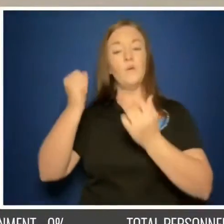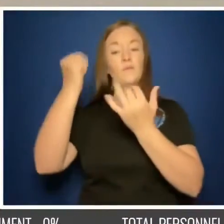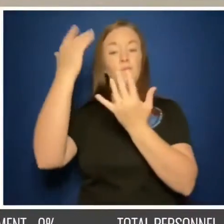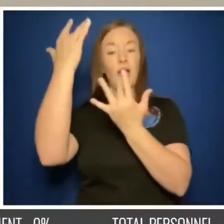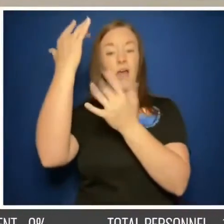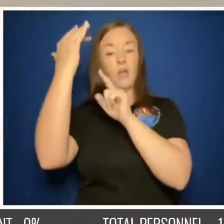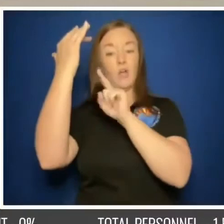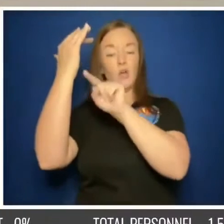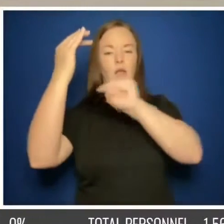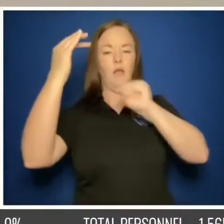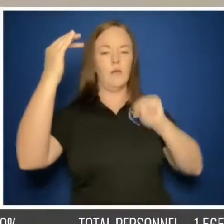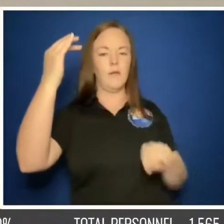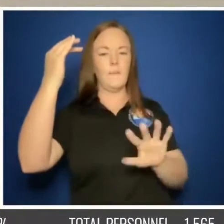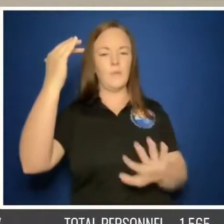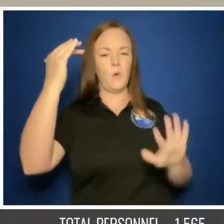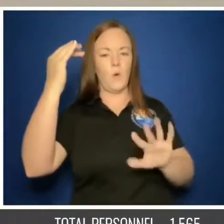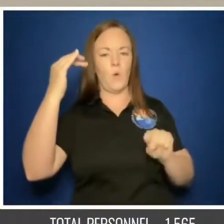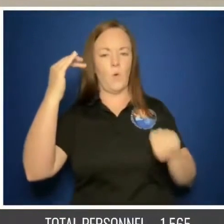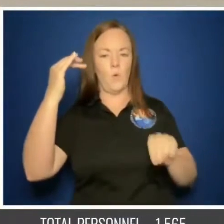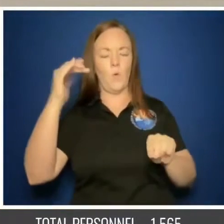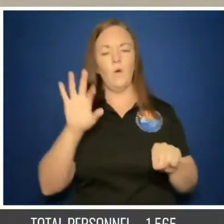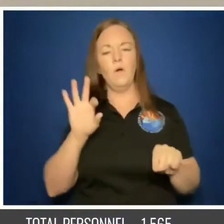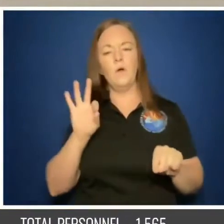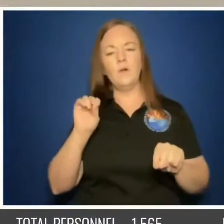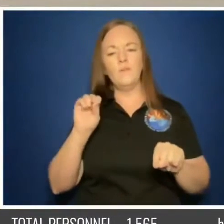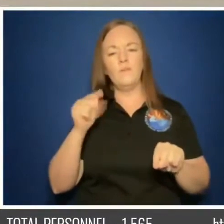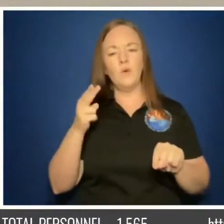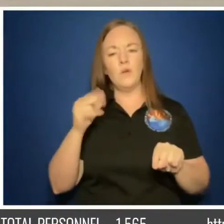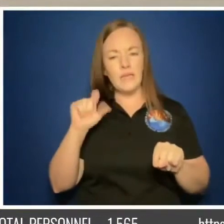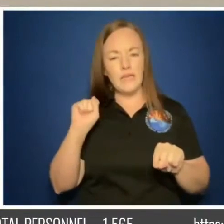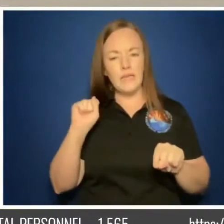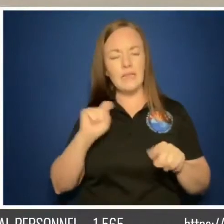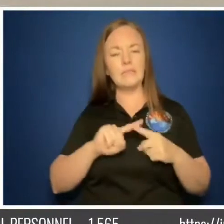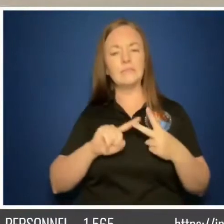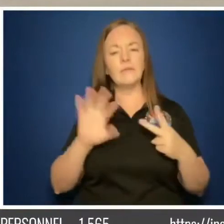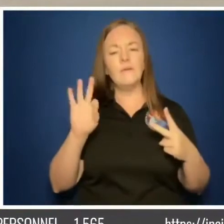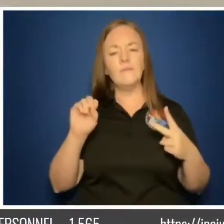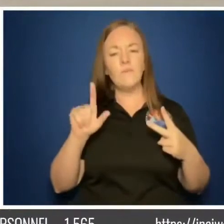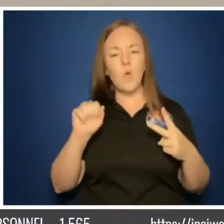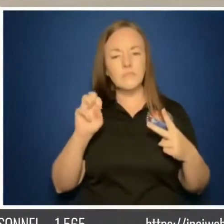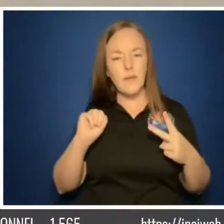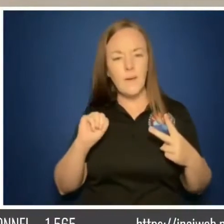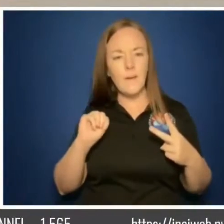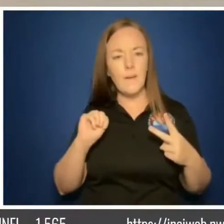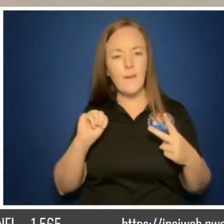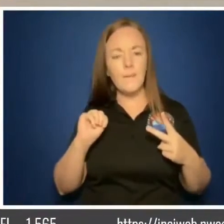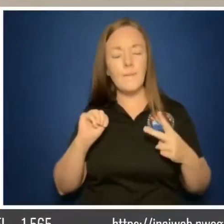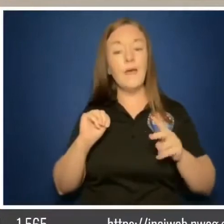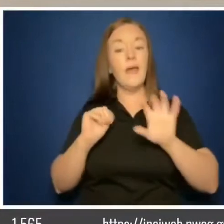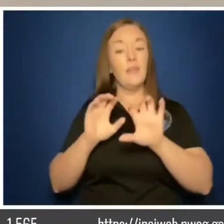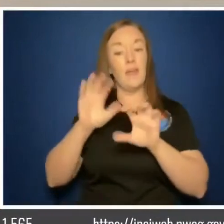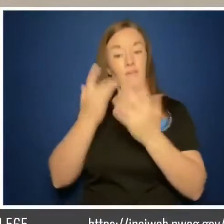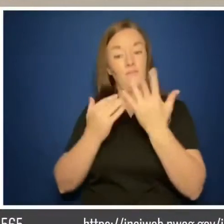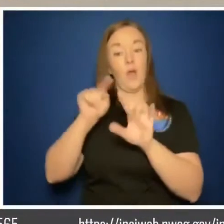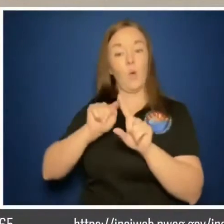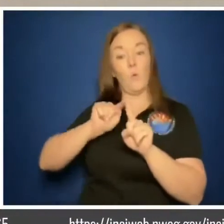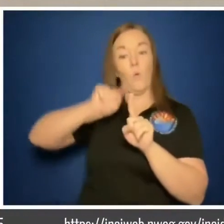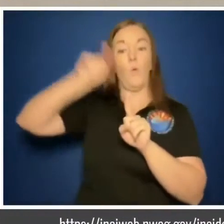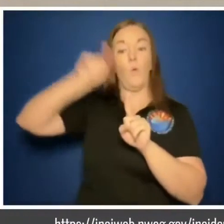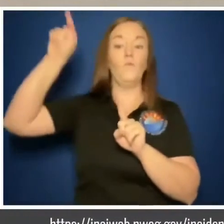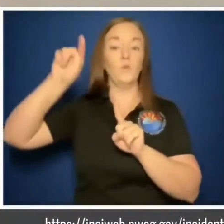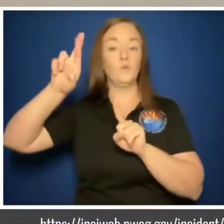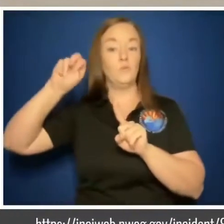in the foothills and even towards Folsom, and then above the fire all the way over towards Reno and Carson